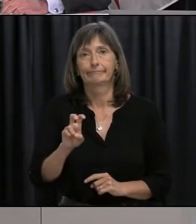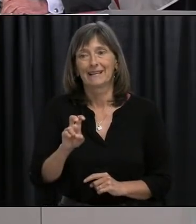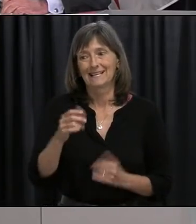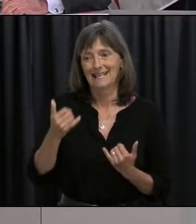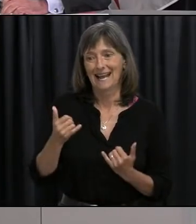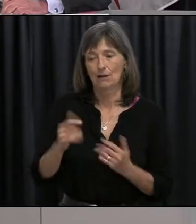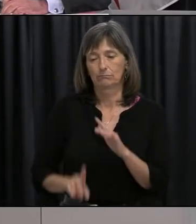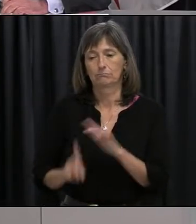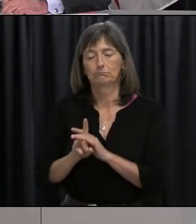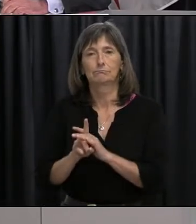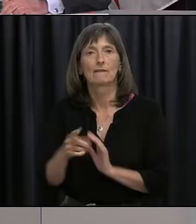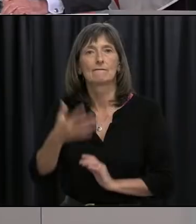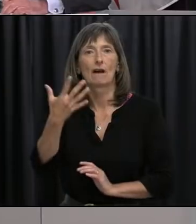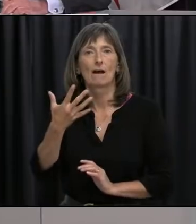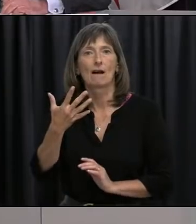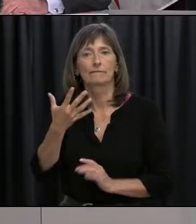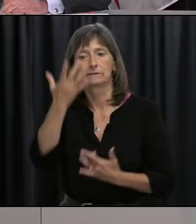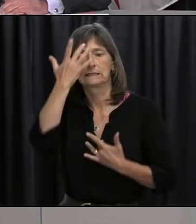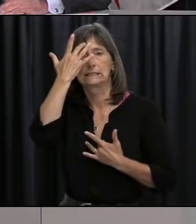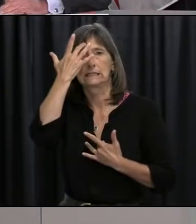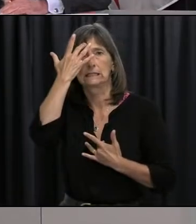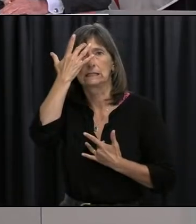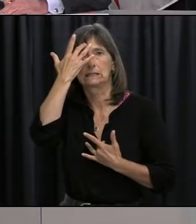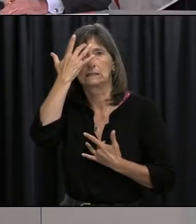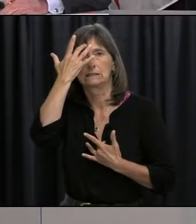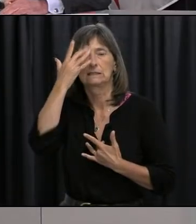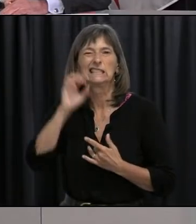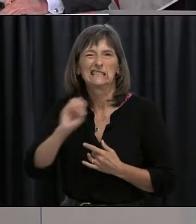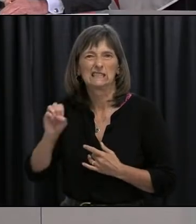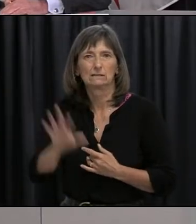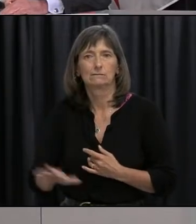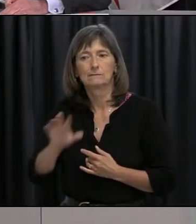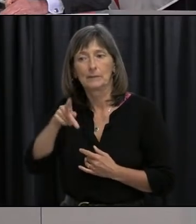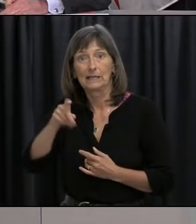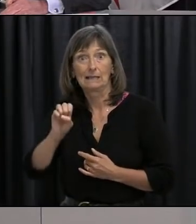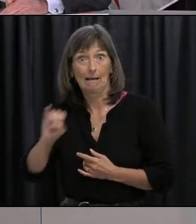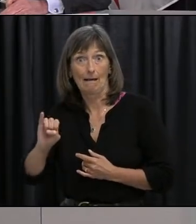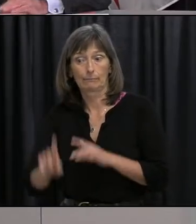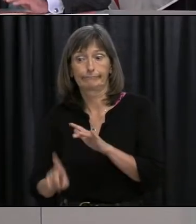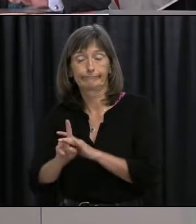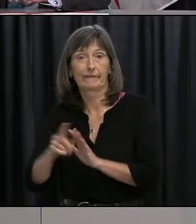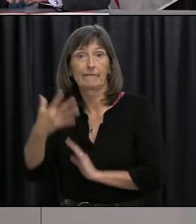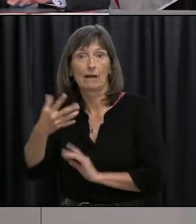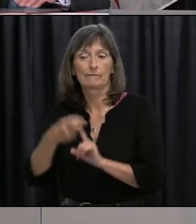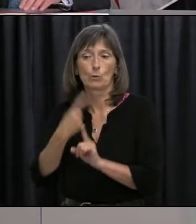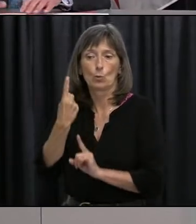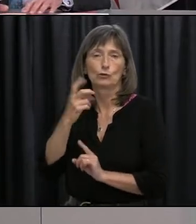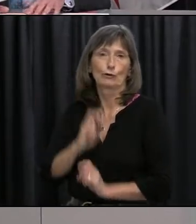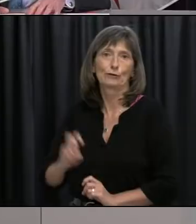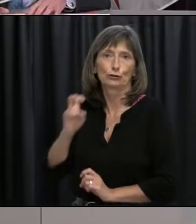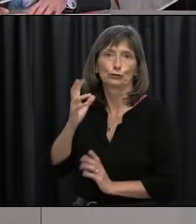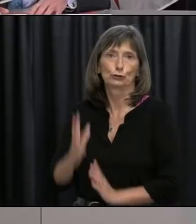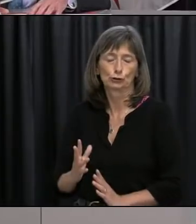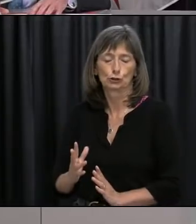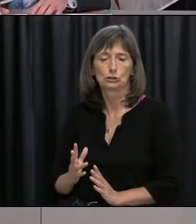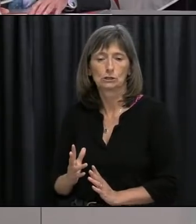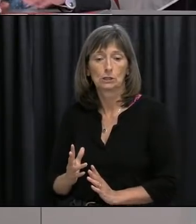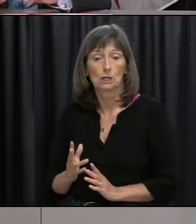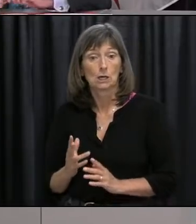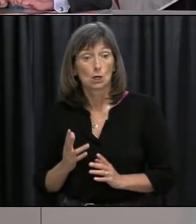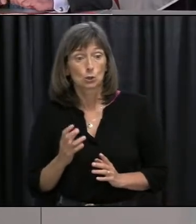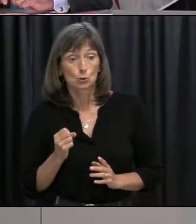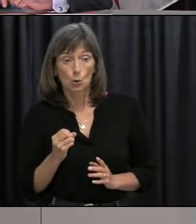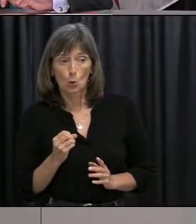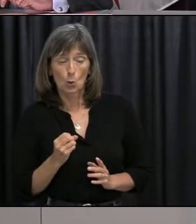PEI. As the province does open up and more people do gain access, I'm just wondering, are there any repercussions that exist in this province for people who are supposed